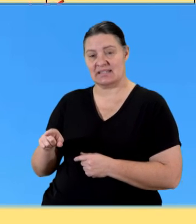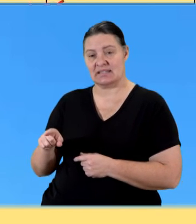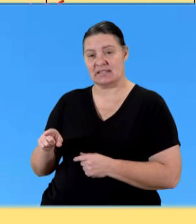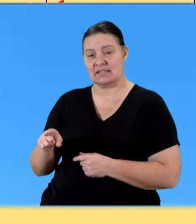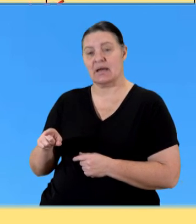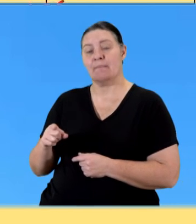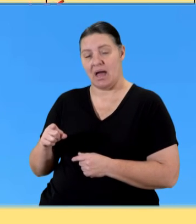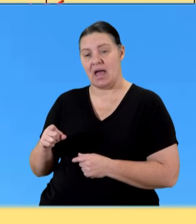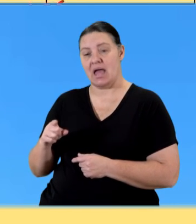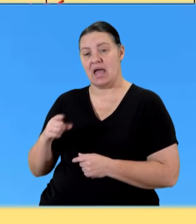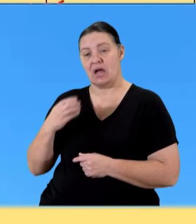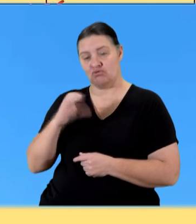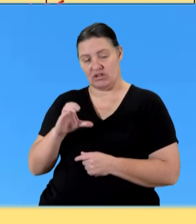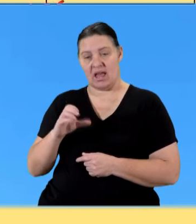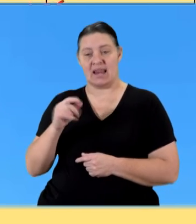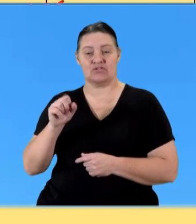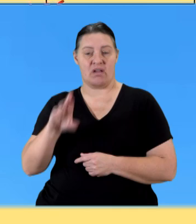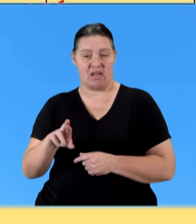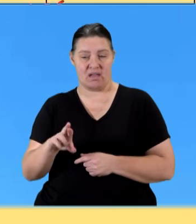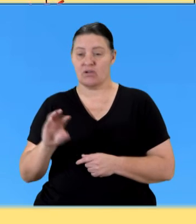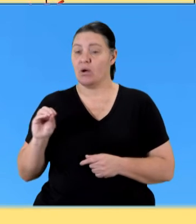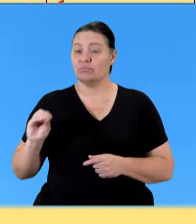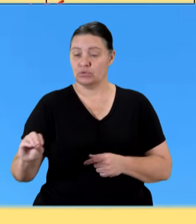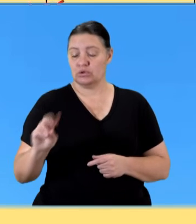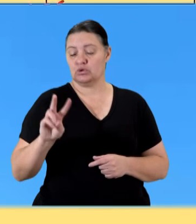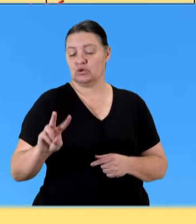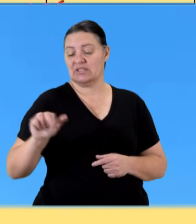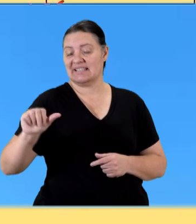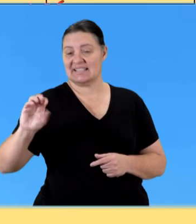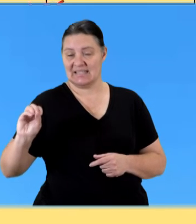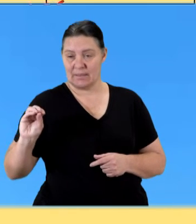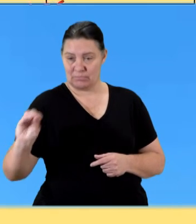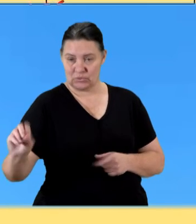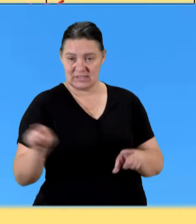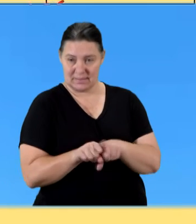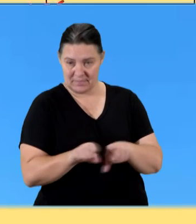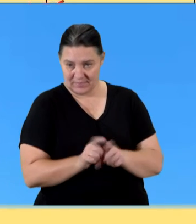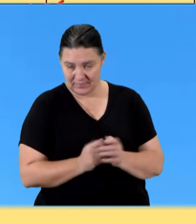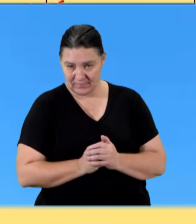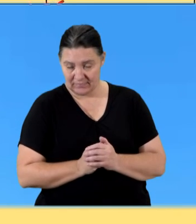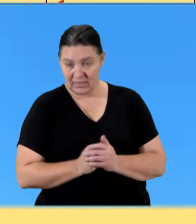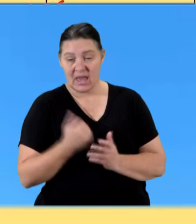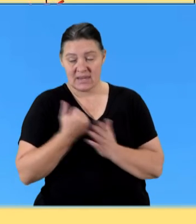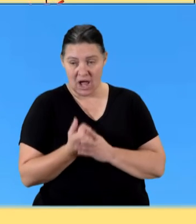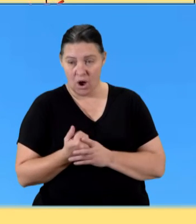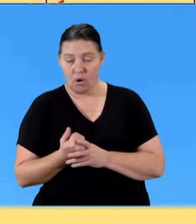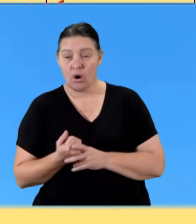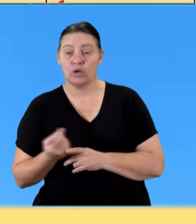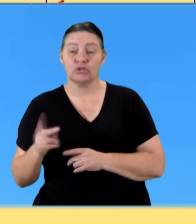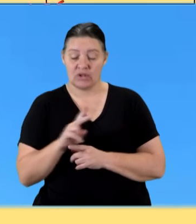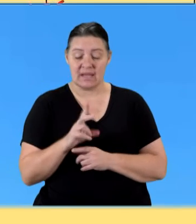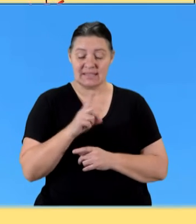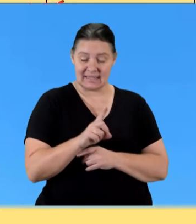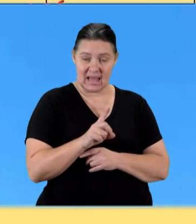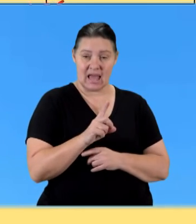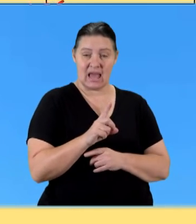my creditors ledger. That means I'm going to come here and I have my 260 here, and I am transferring it to